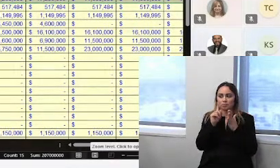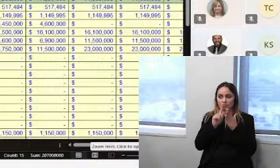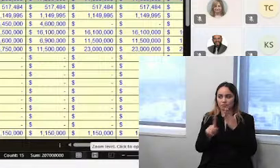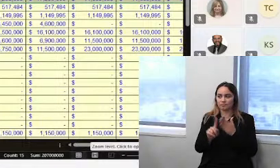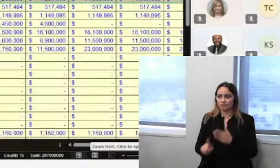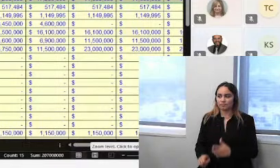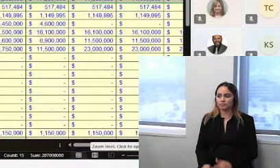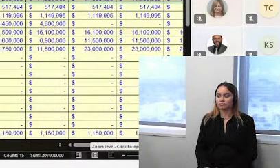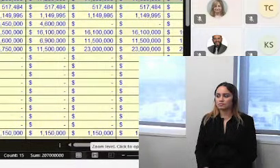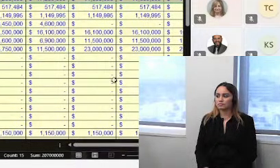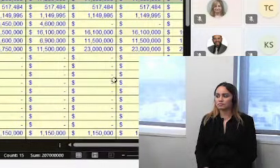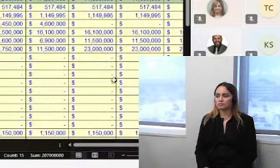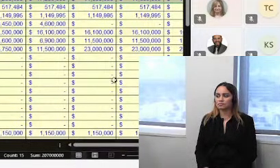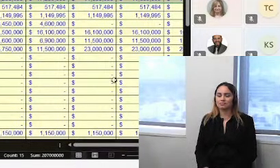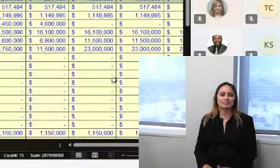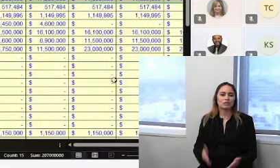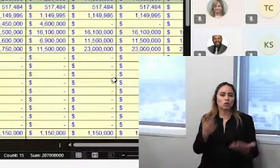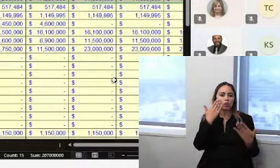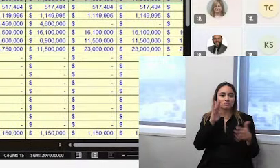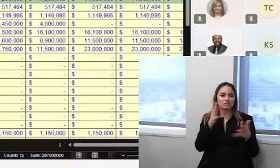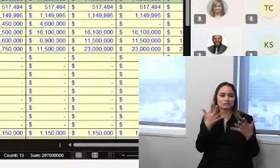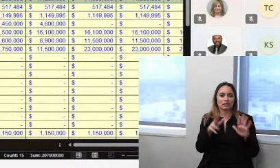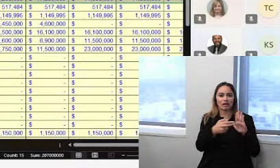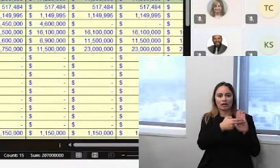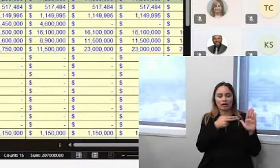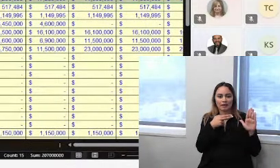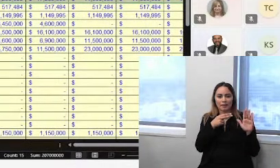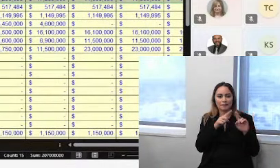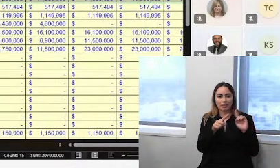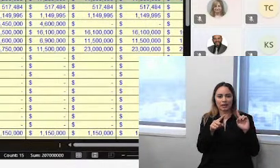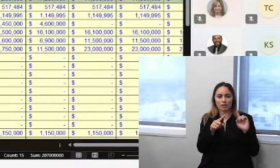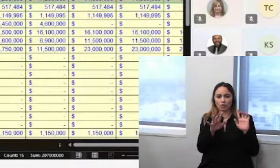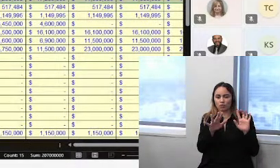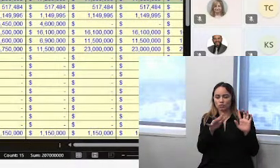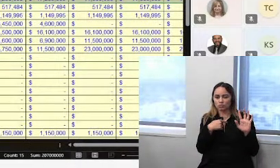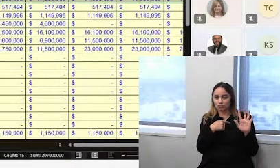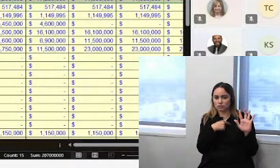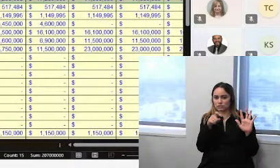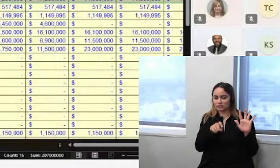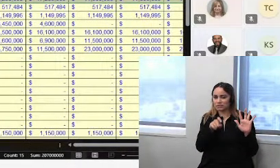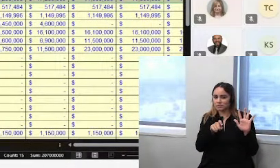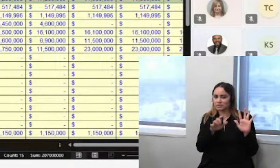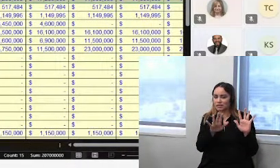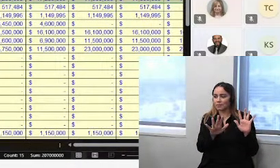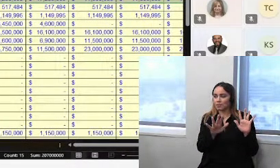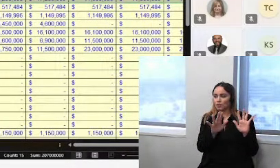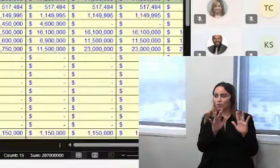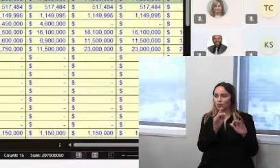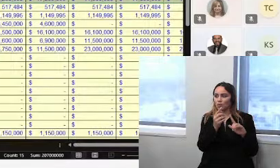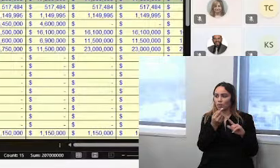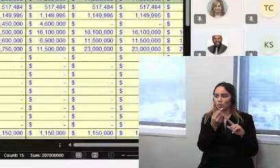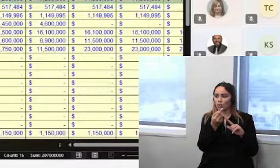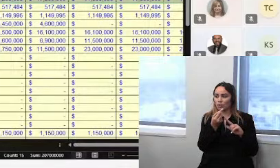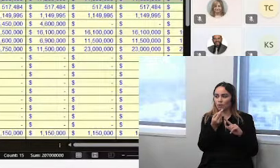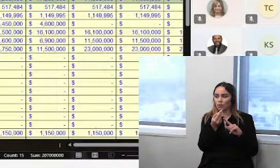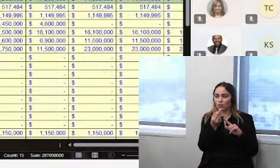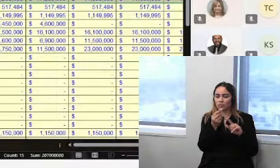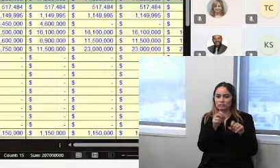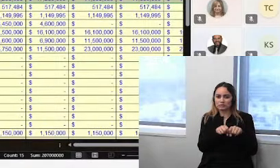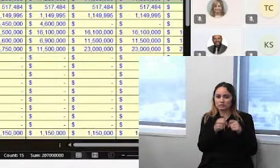don't know if it's marked as our exhibit, but yeah, we would need a few minutes if you want to take your break. Time for that. Yes. No, let's stop for